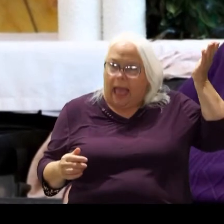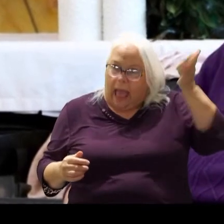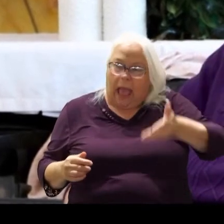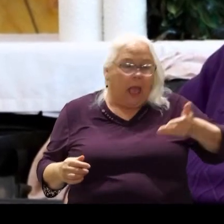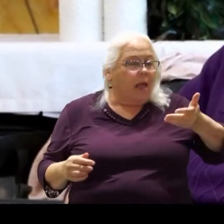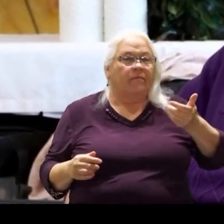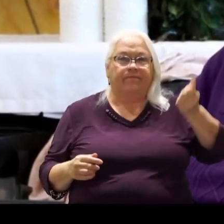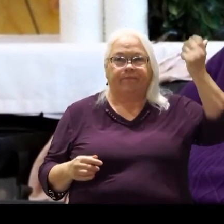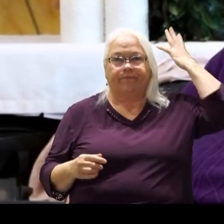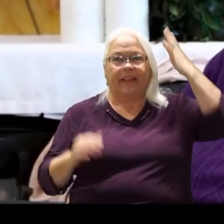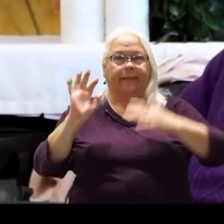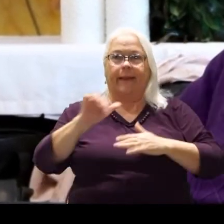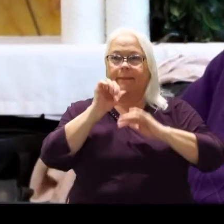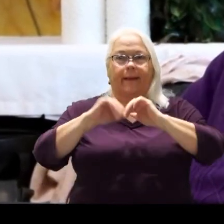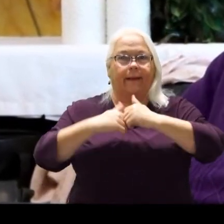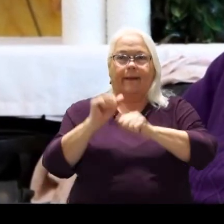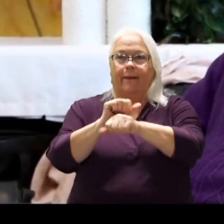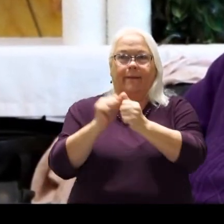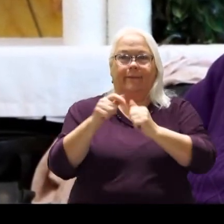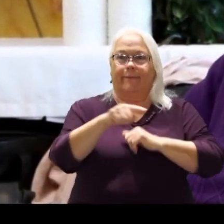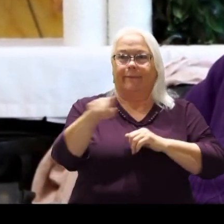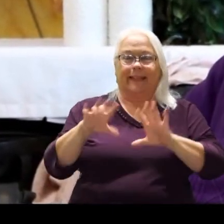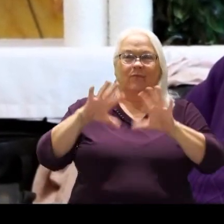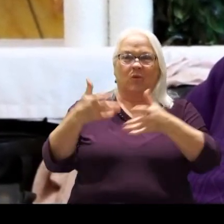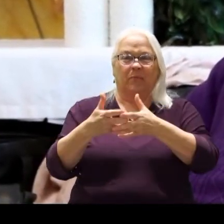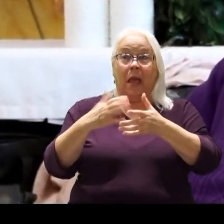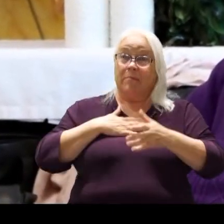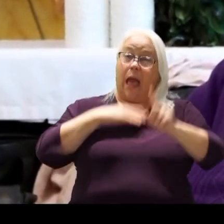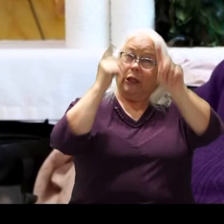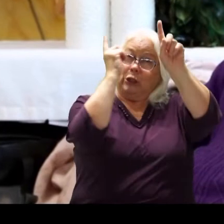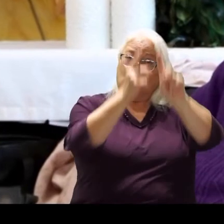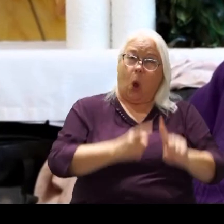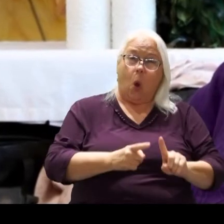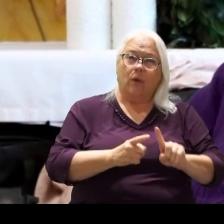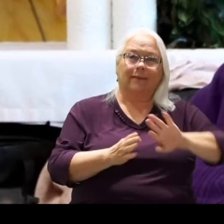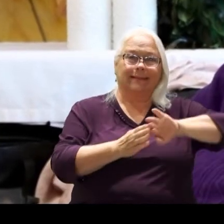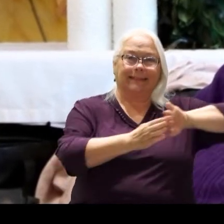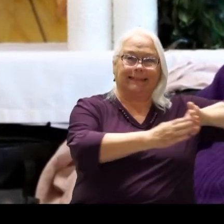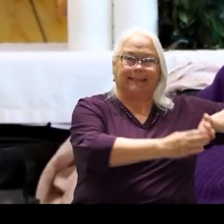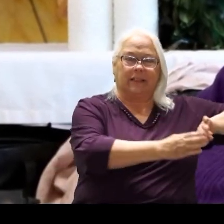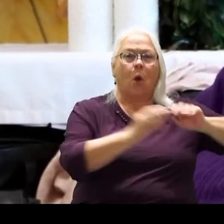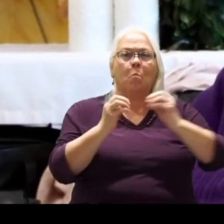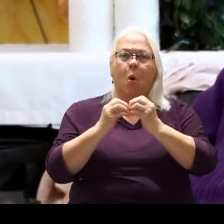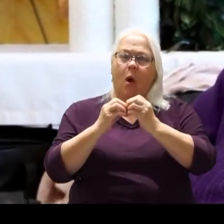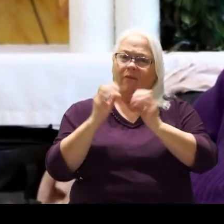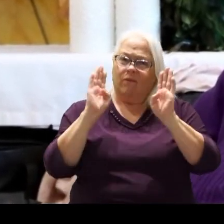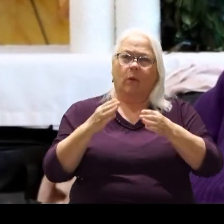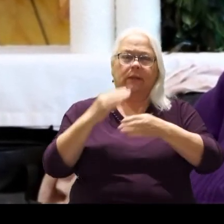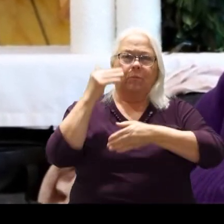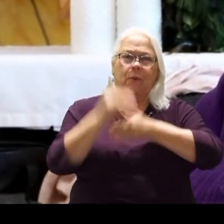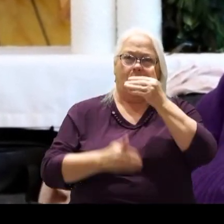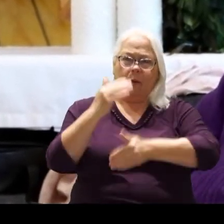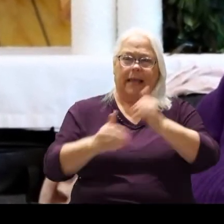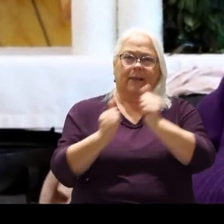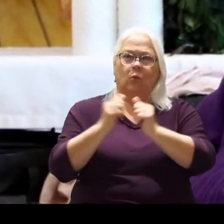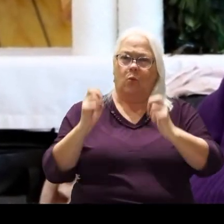And I quickly realized that this wasn't the way to work with this group at all, and I became less goal-oriented about what we were going to do and